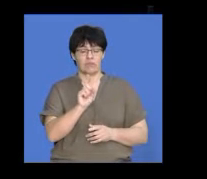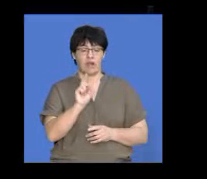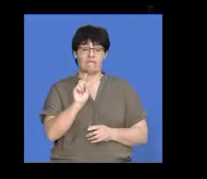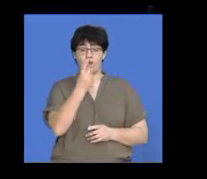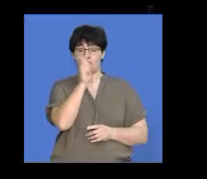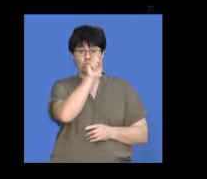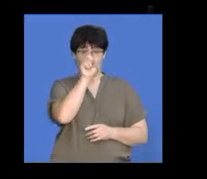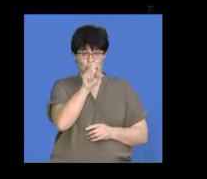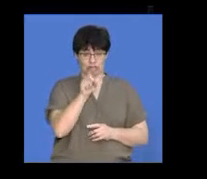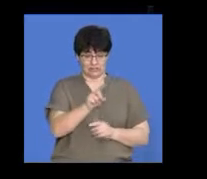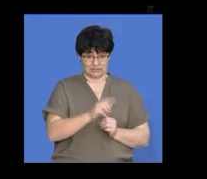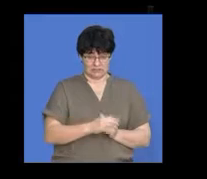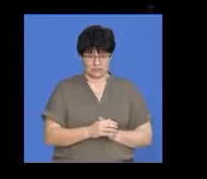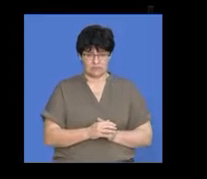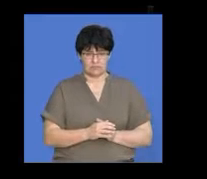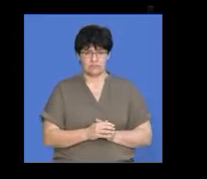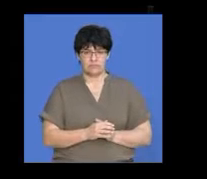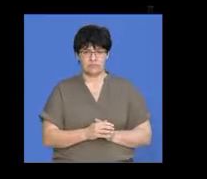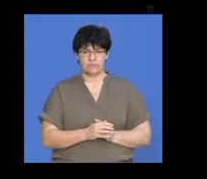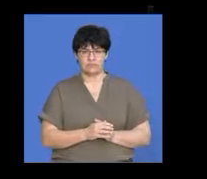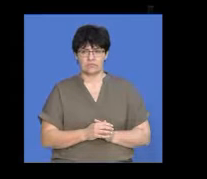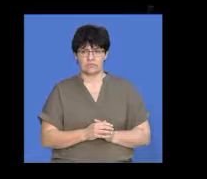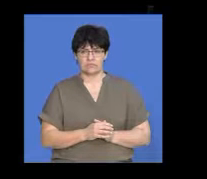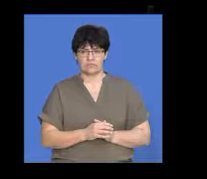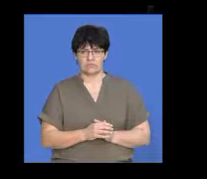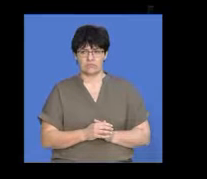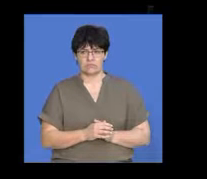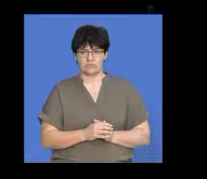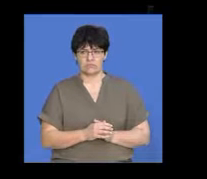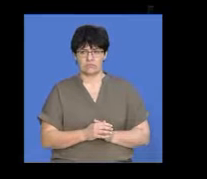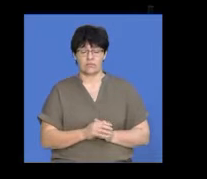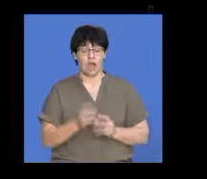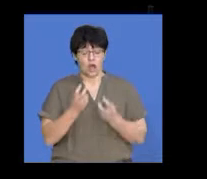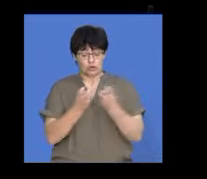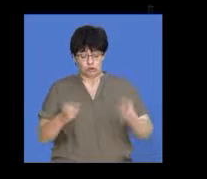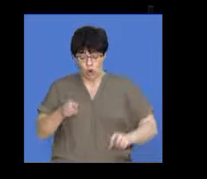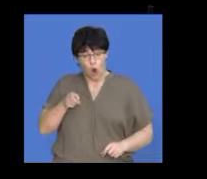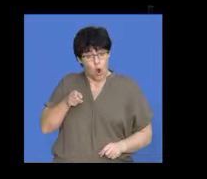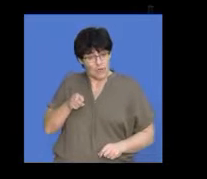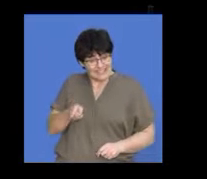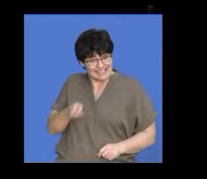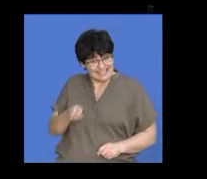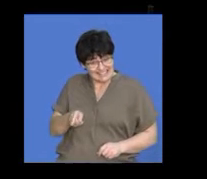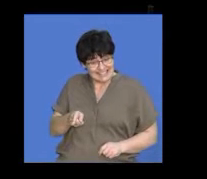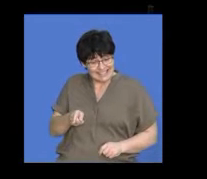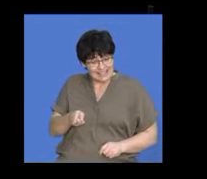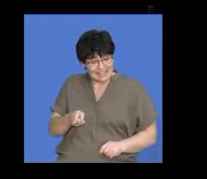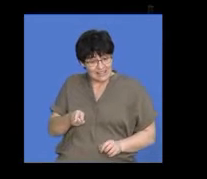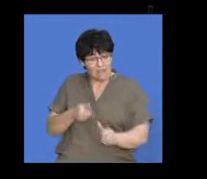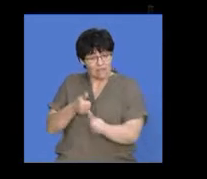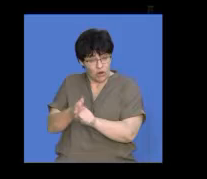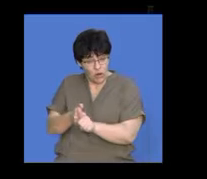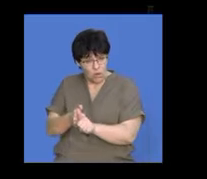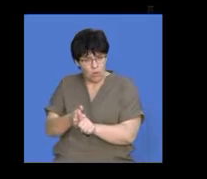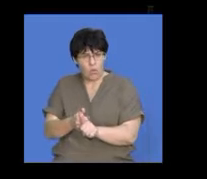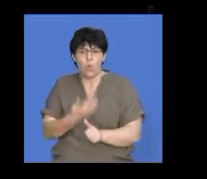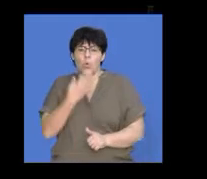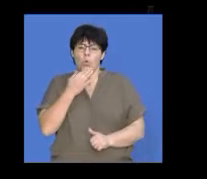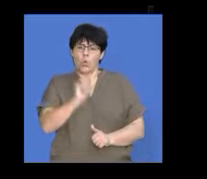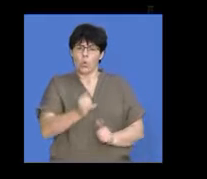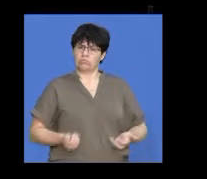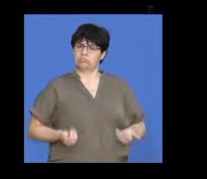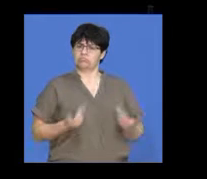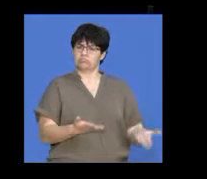question I have here, it says, who, according to the source, provided the free